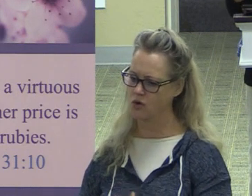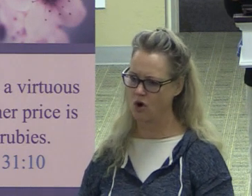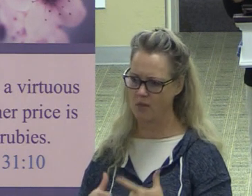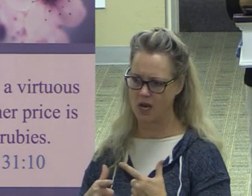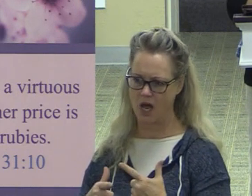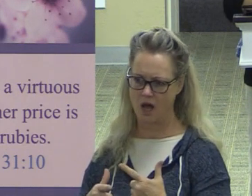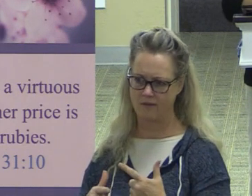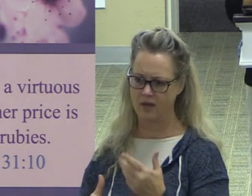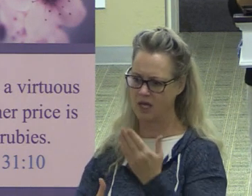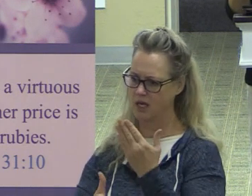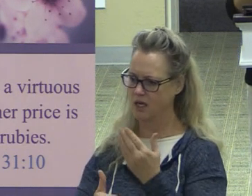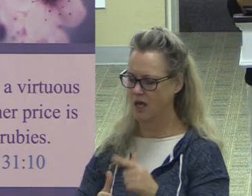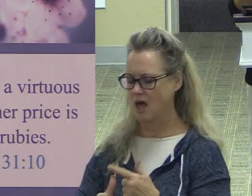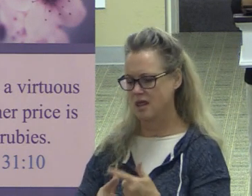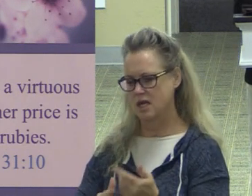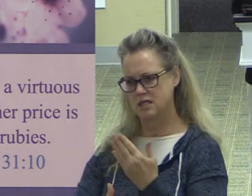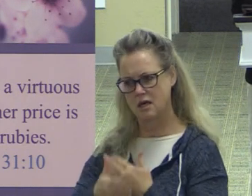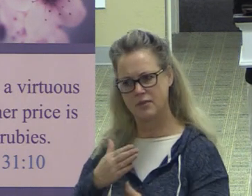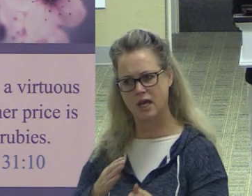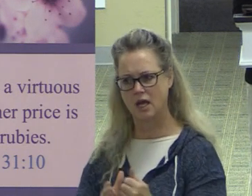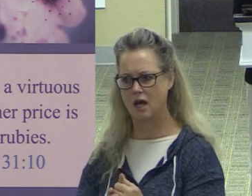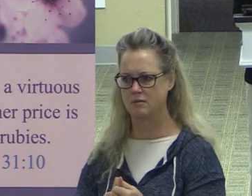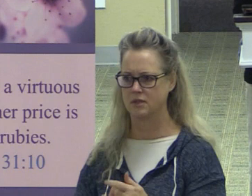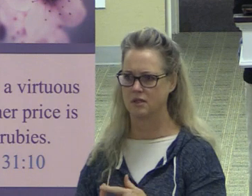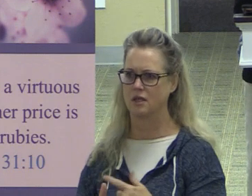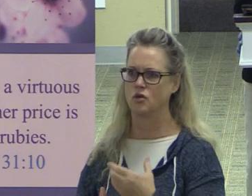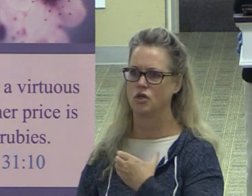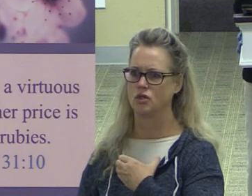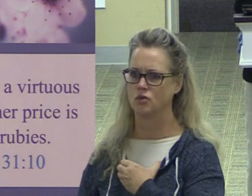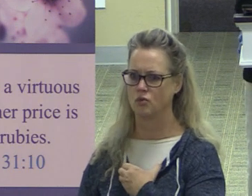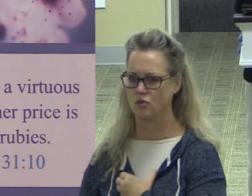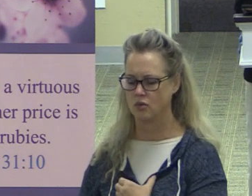normal and mundane and boring again.